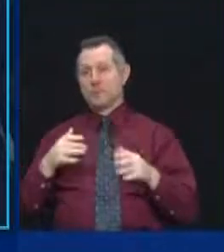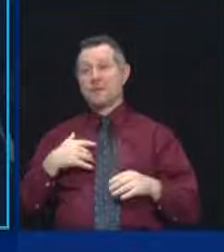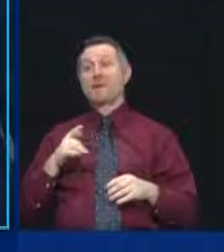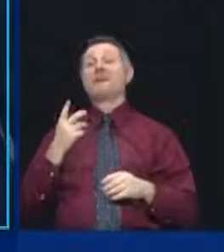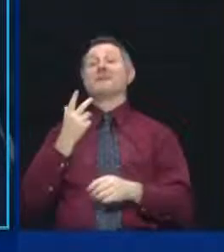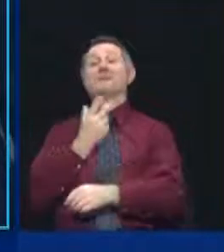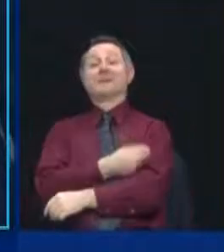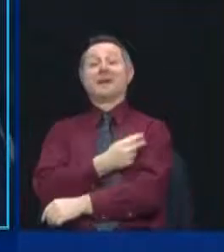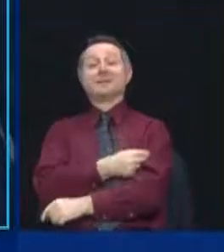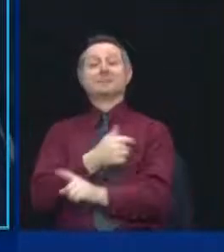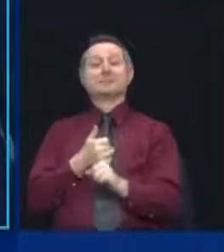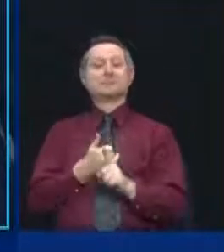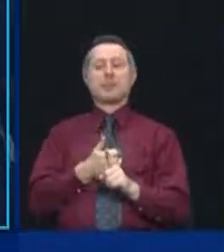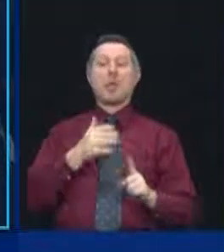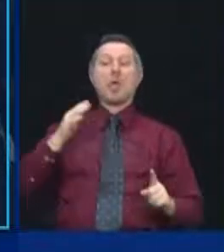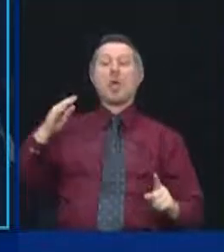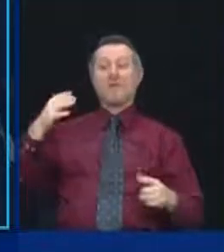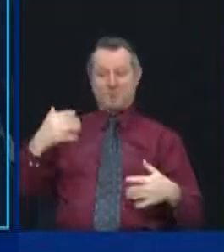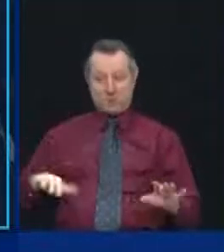Vaccinated people,